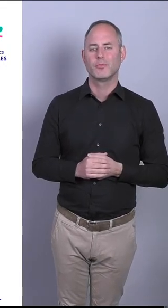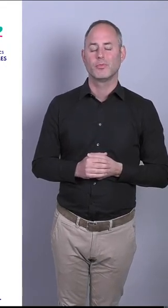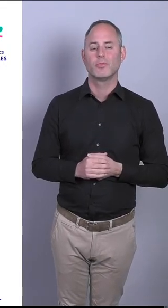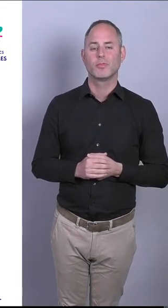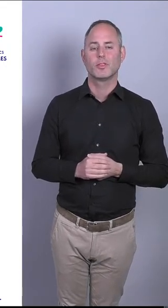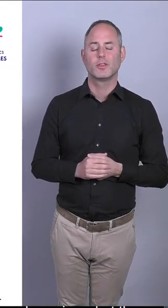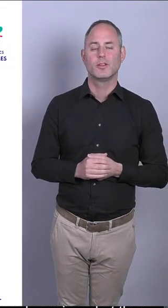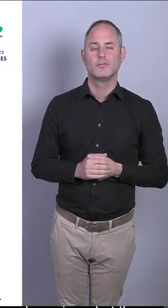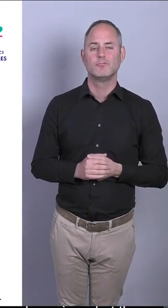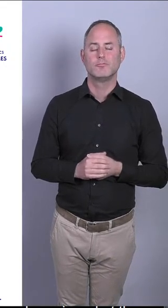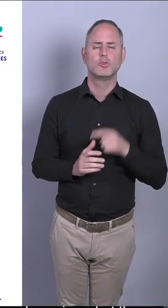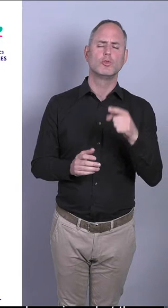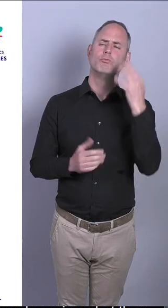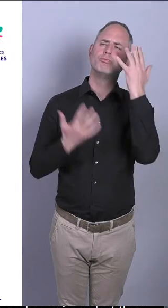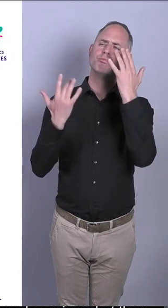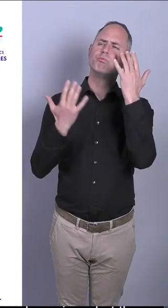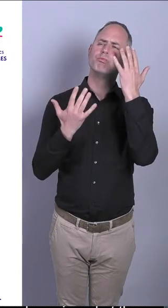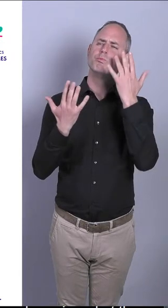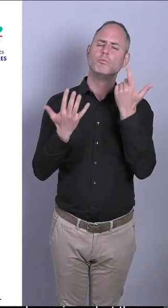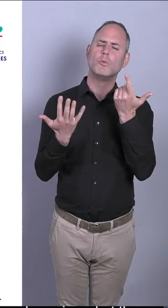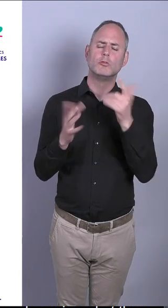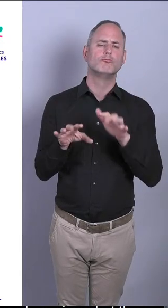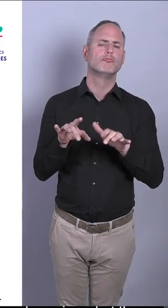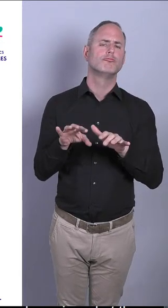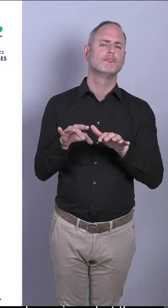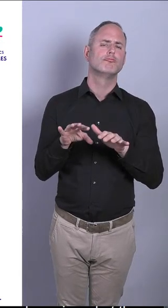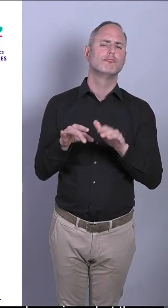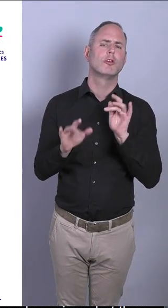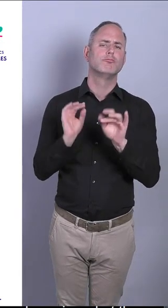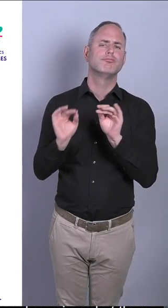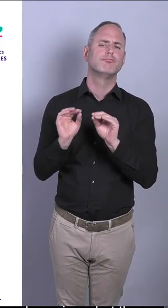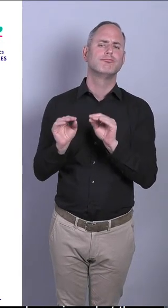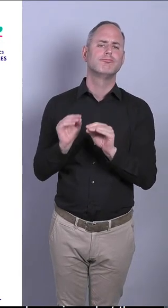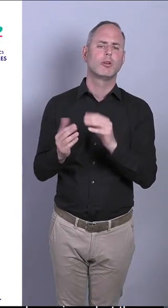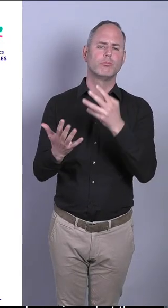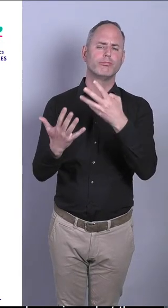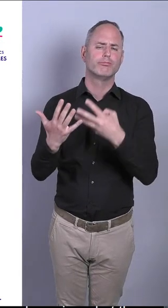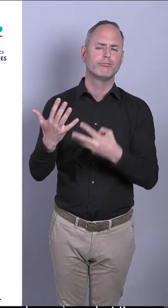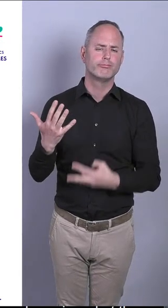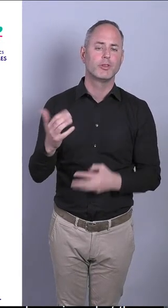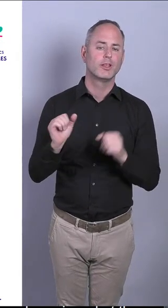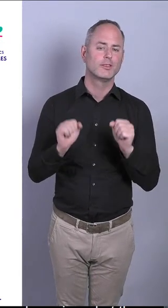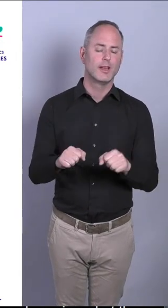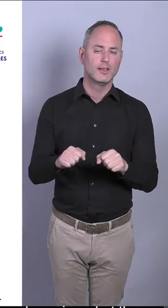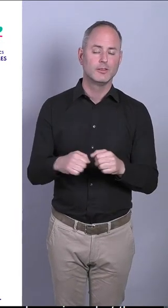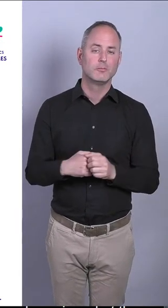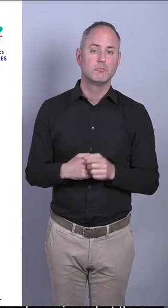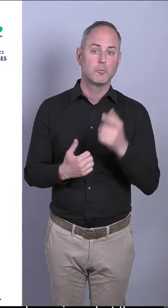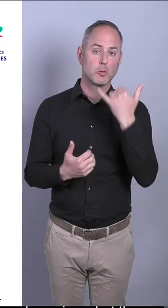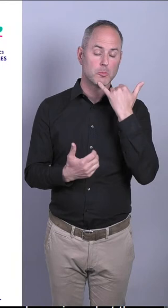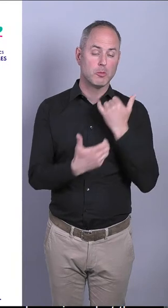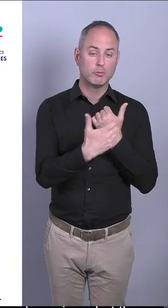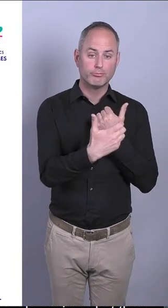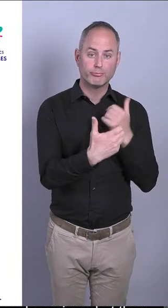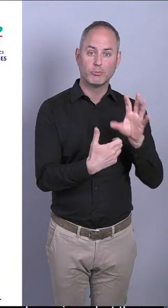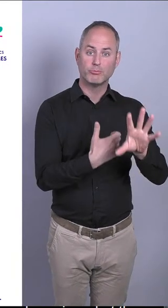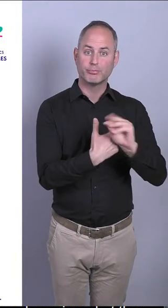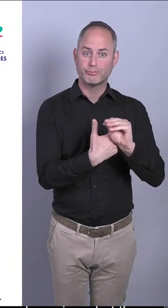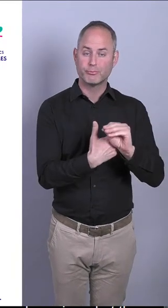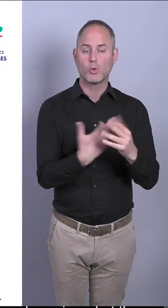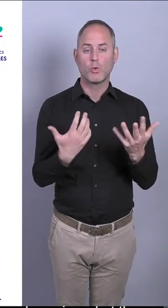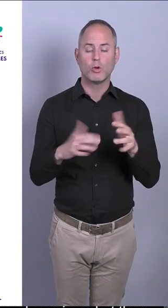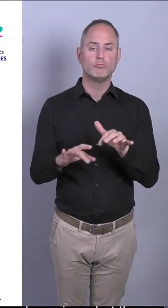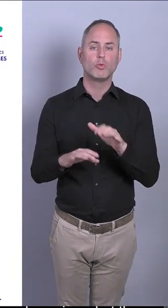Berlin 2023? So as I said, either scan the QR code with your smartphone or go to